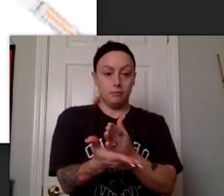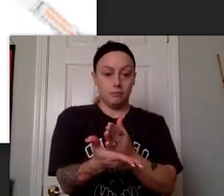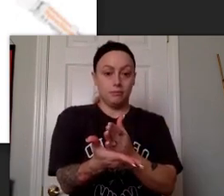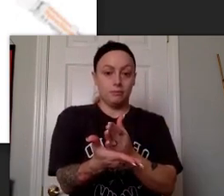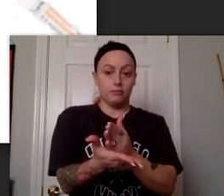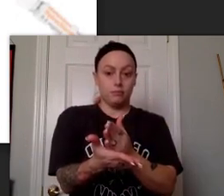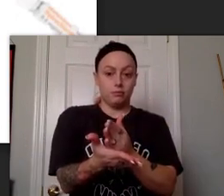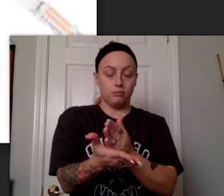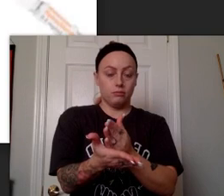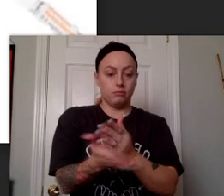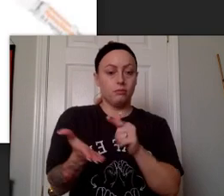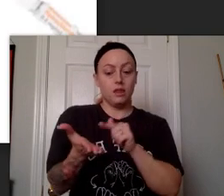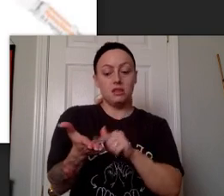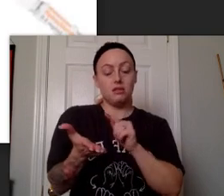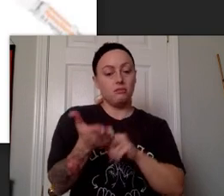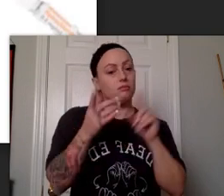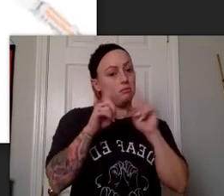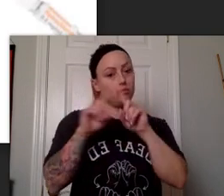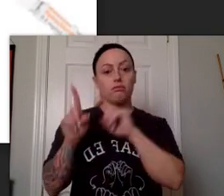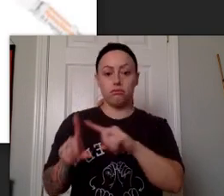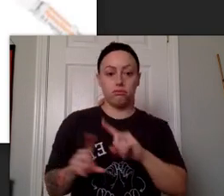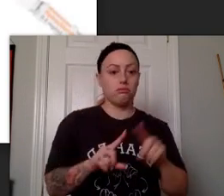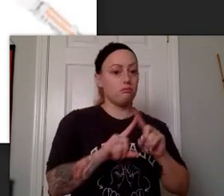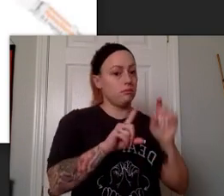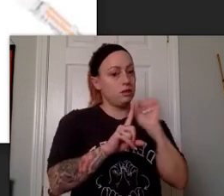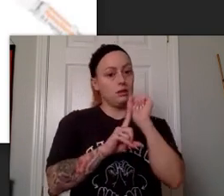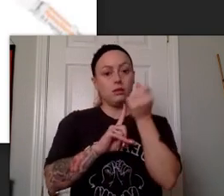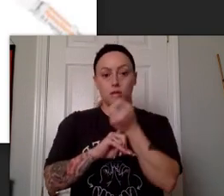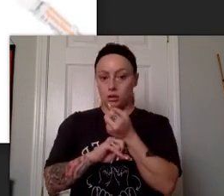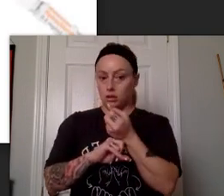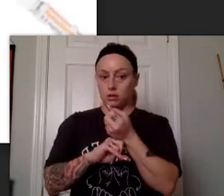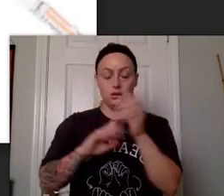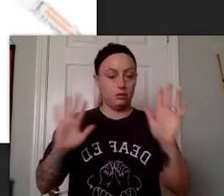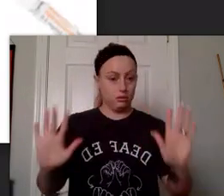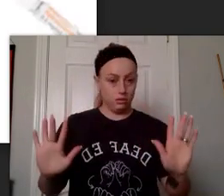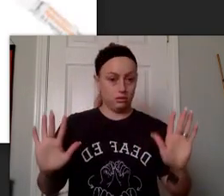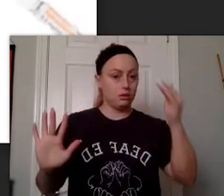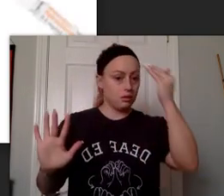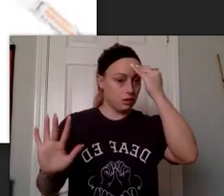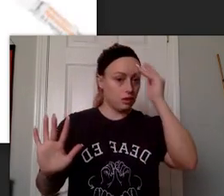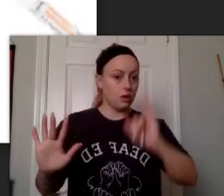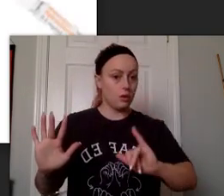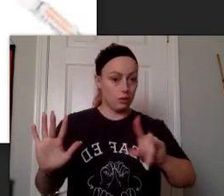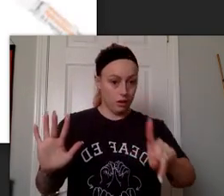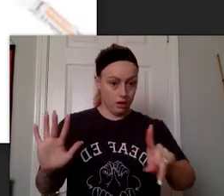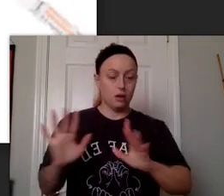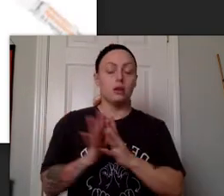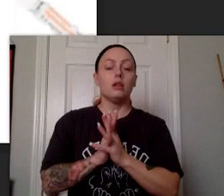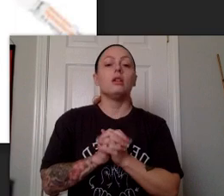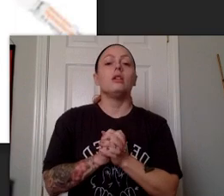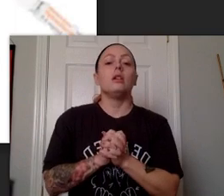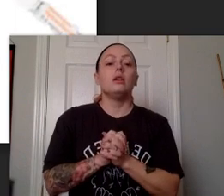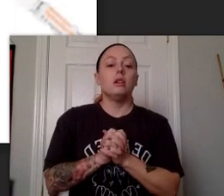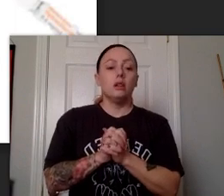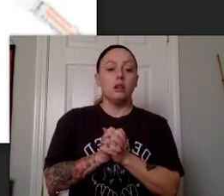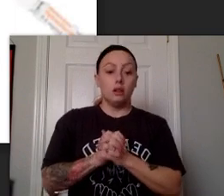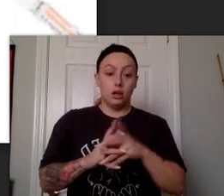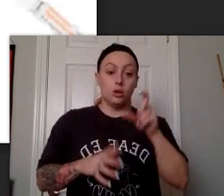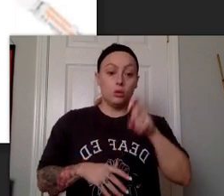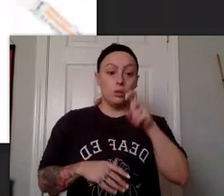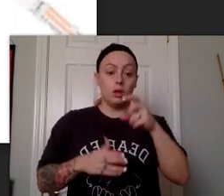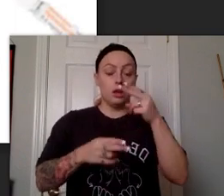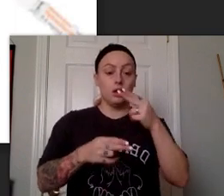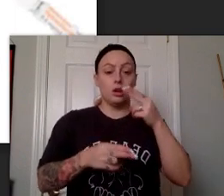like very different for each person. We don't want to bank on this. We want to get people emergency assistance